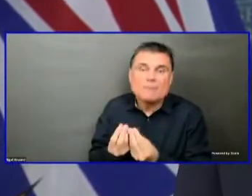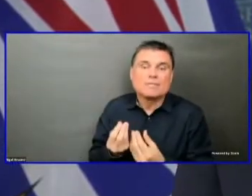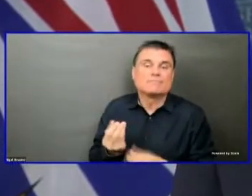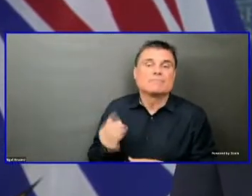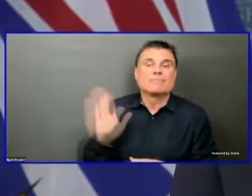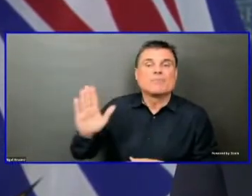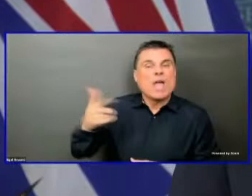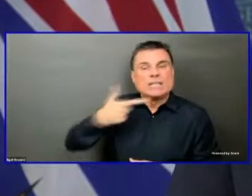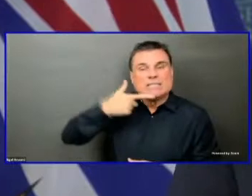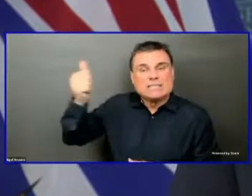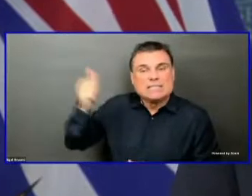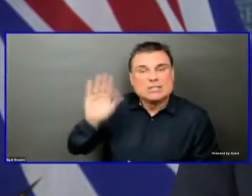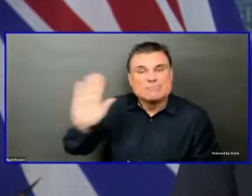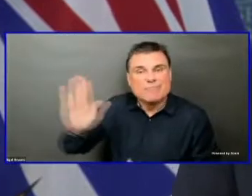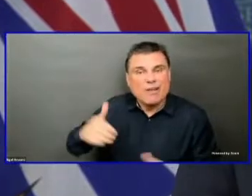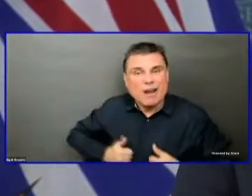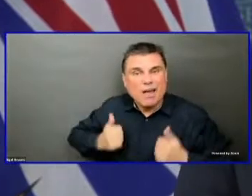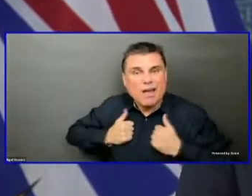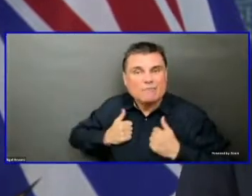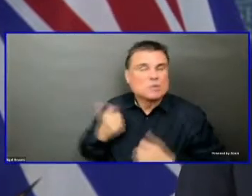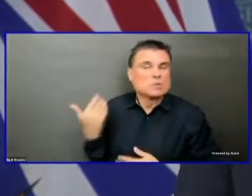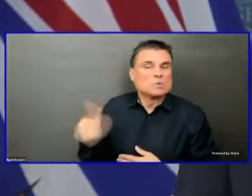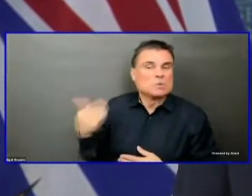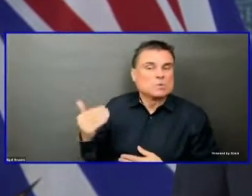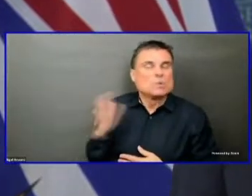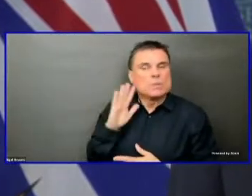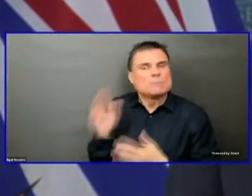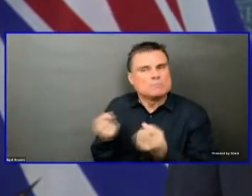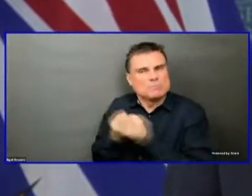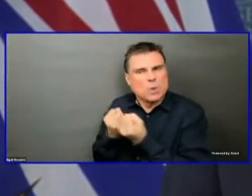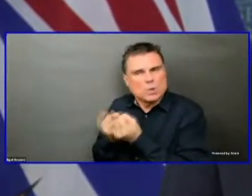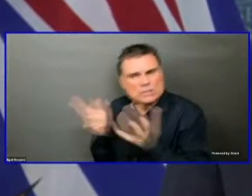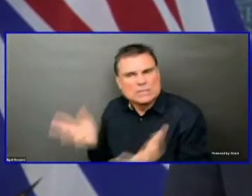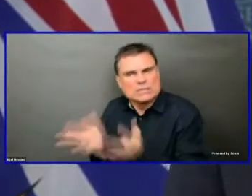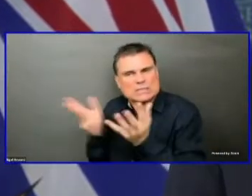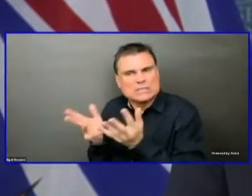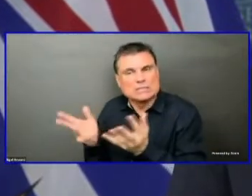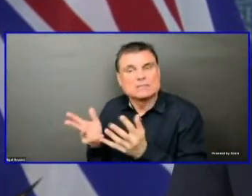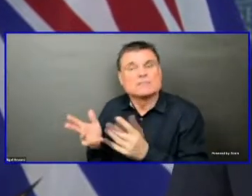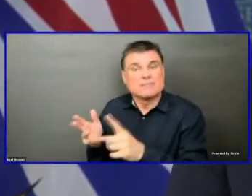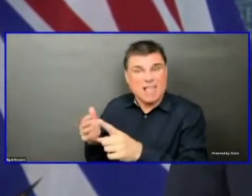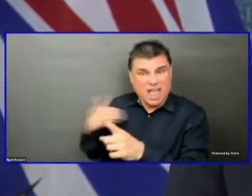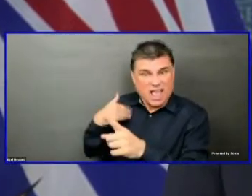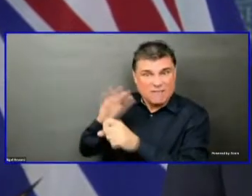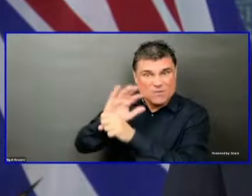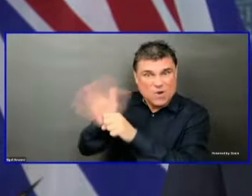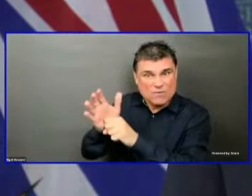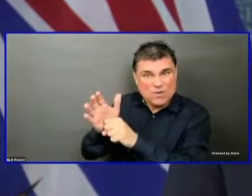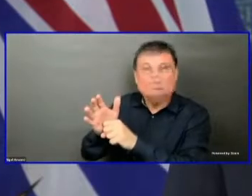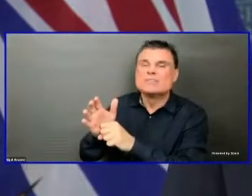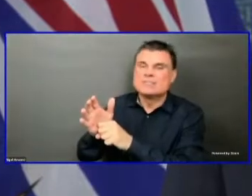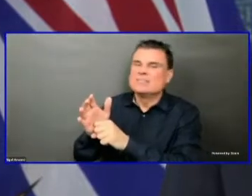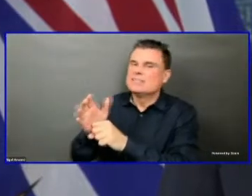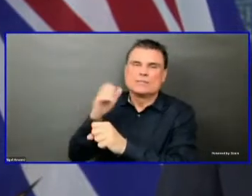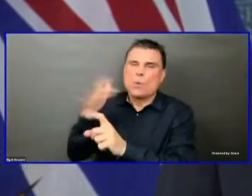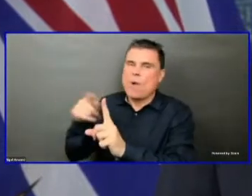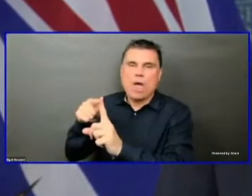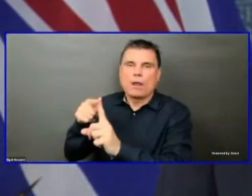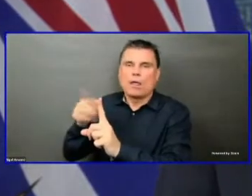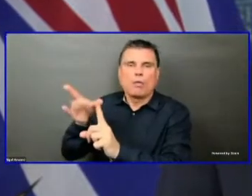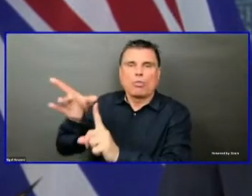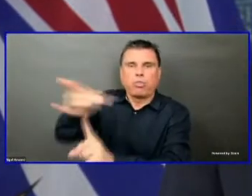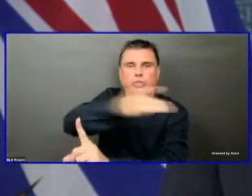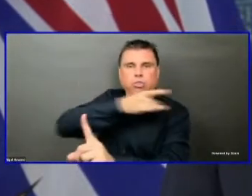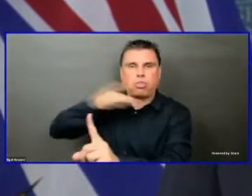for COVID-19 and to prevent transmission. And I wanted to say it's very important as well that